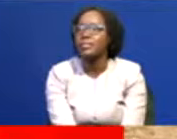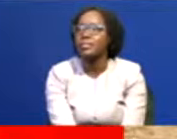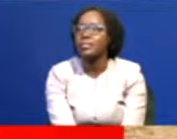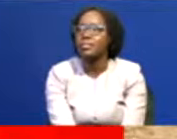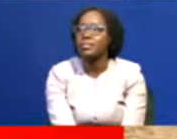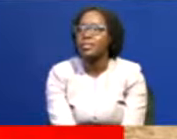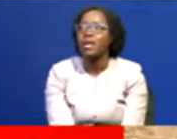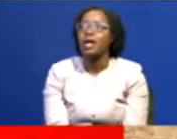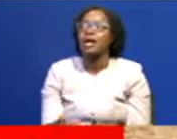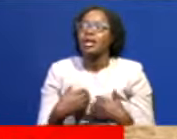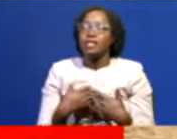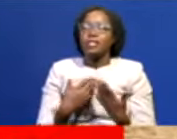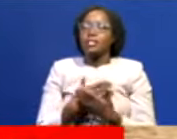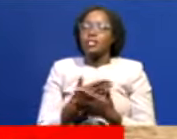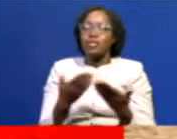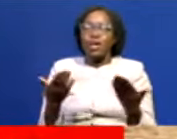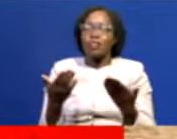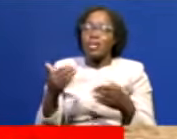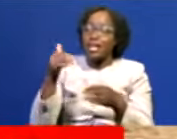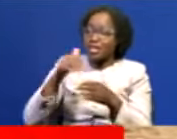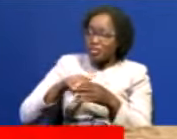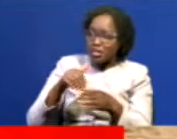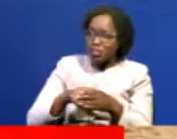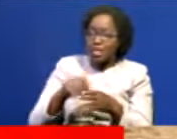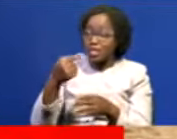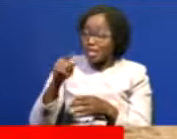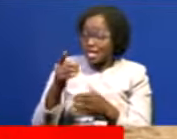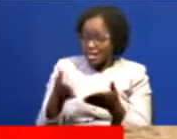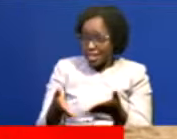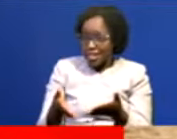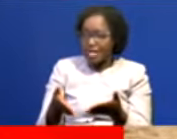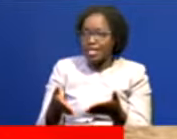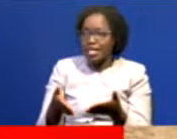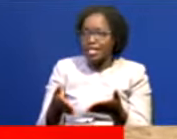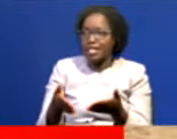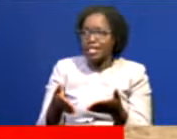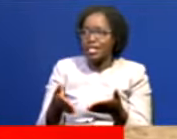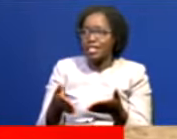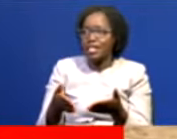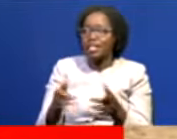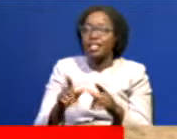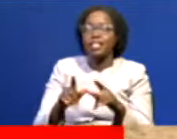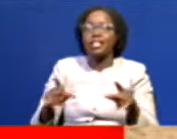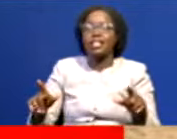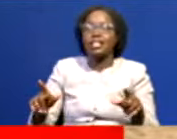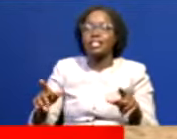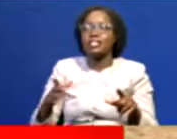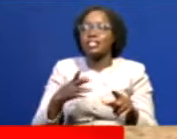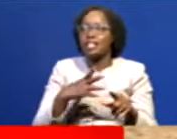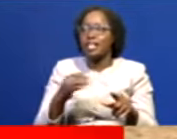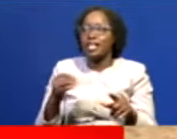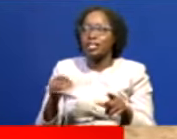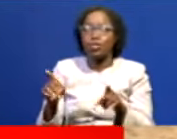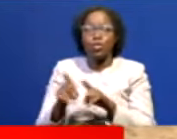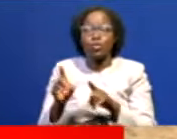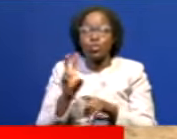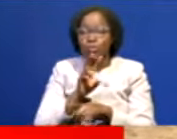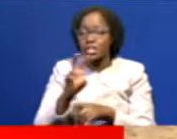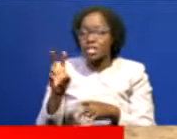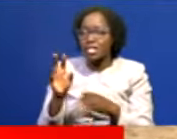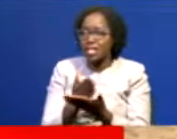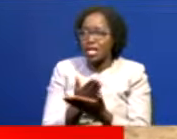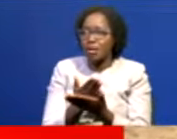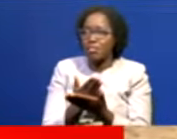their branches or their investment right here in this land. And we will be seeing some